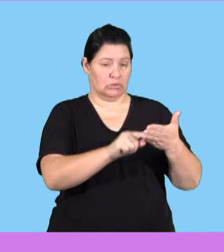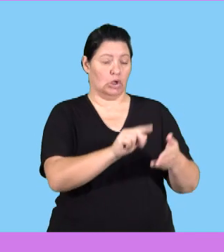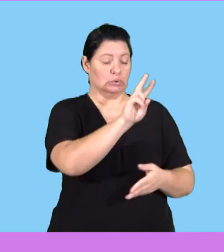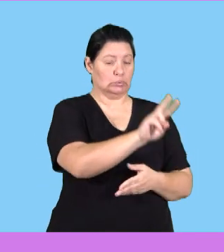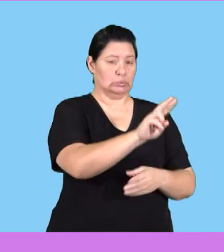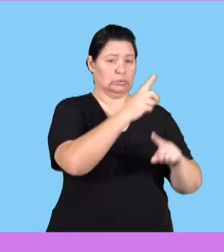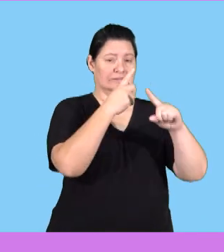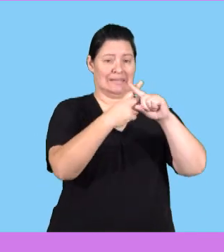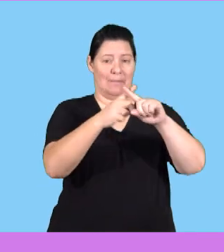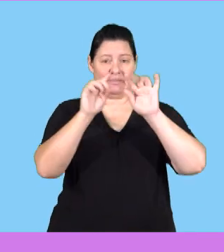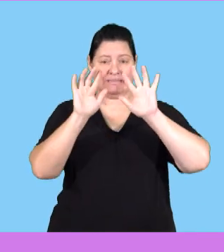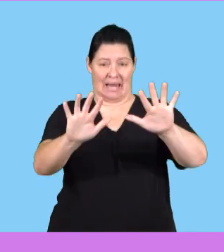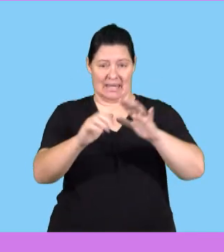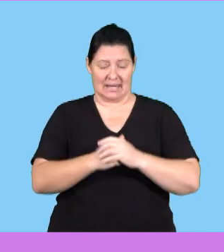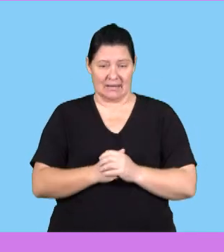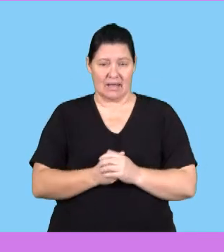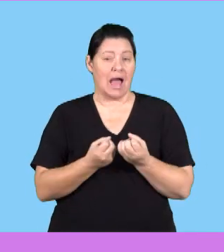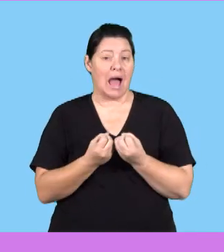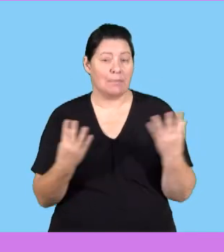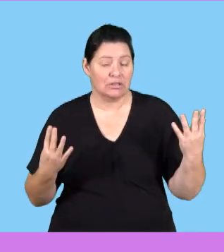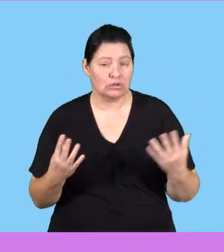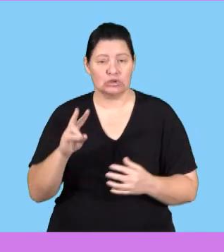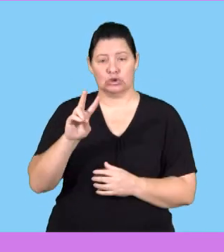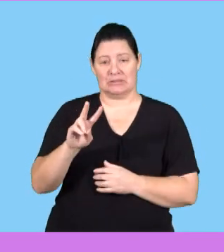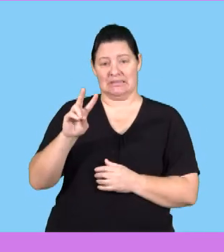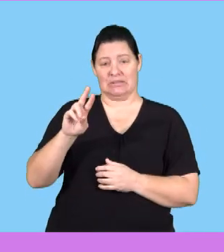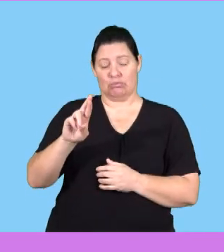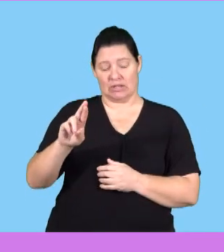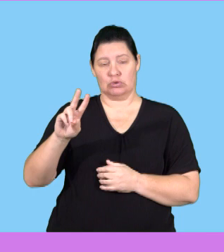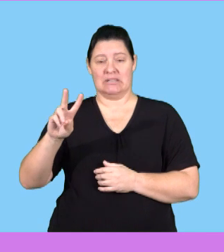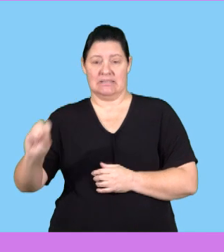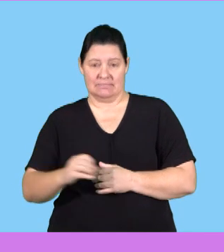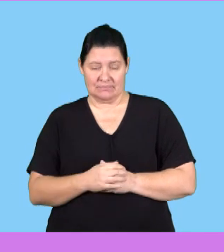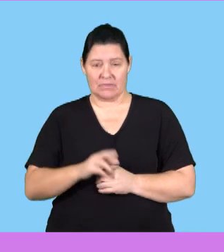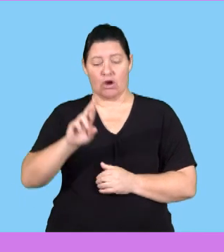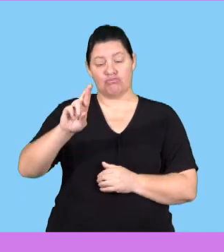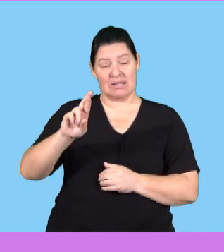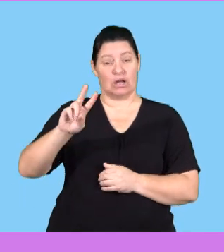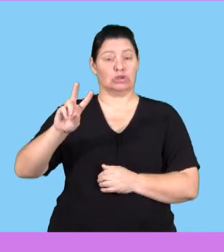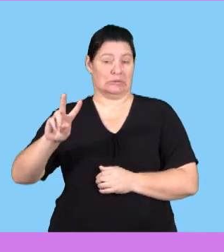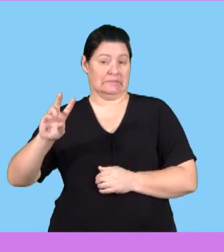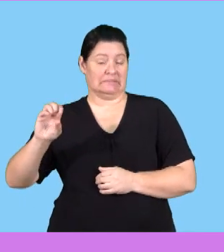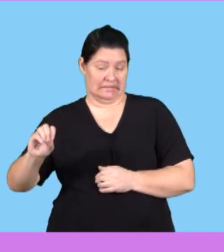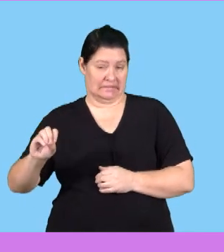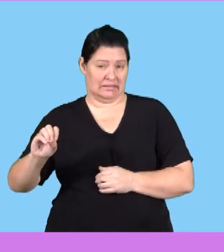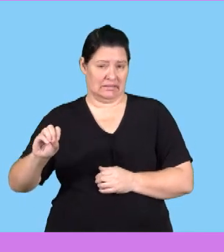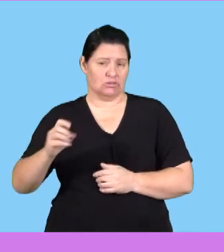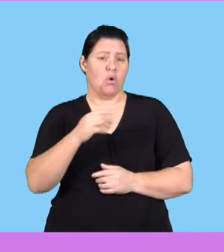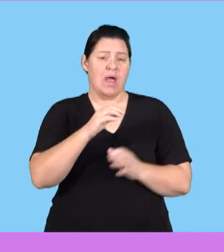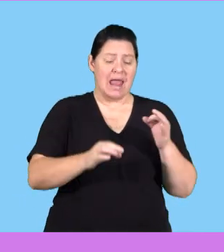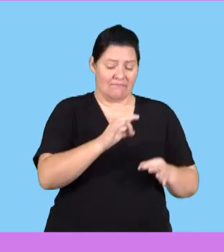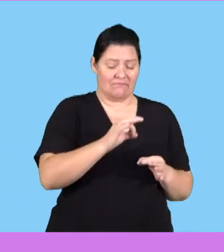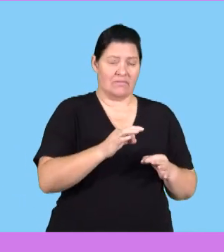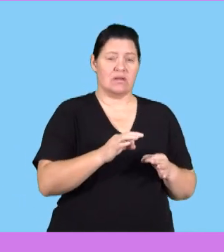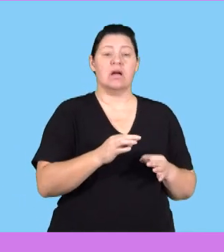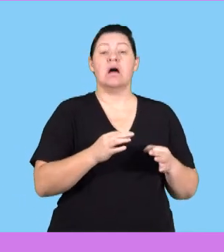2 multiplied by 10, it's 20 rands. So when he sells 10